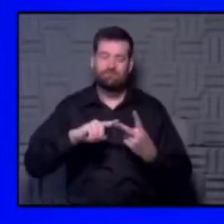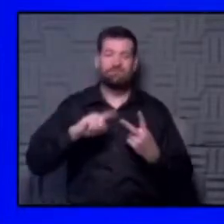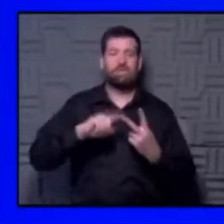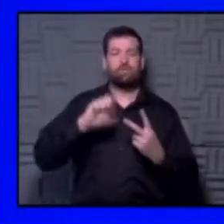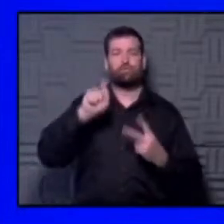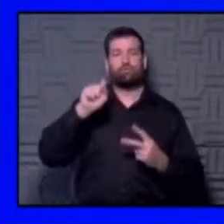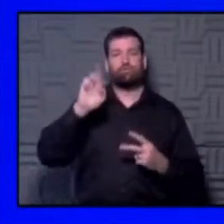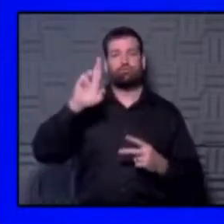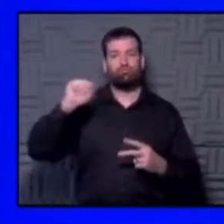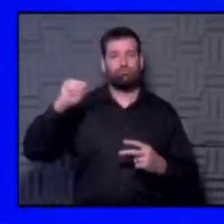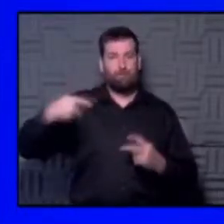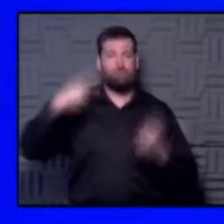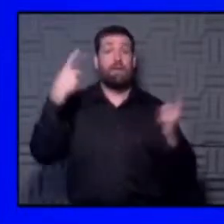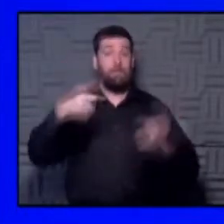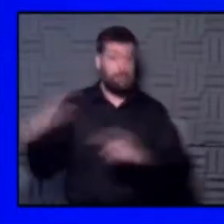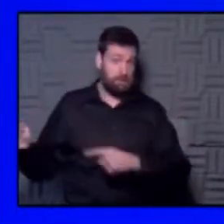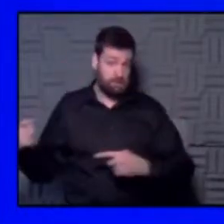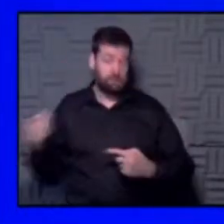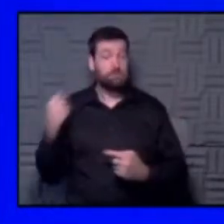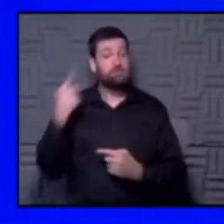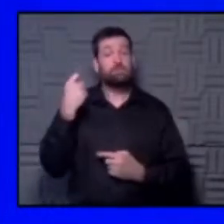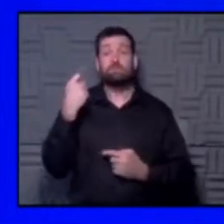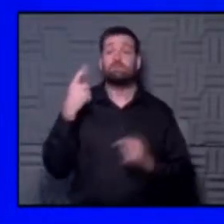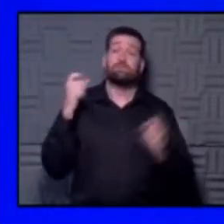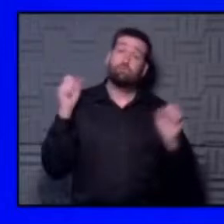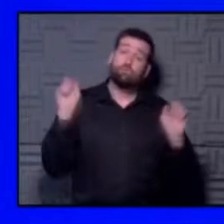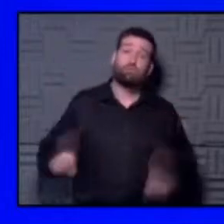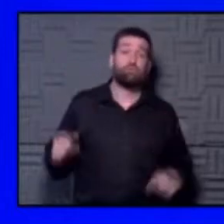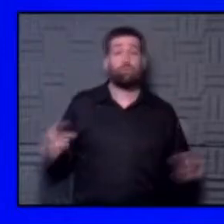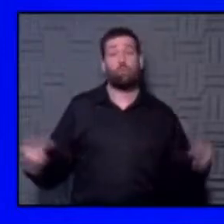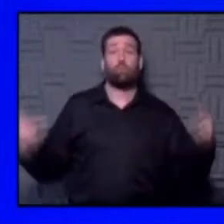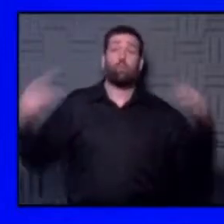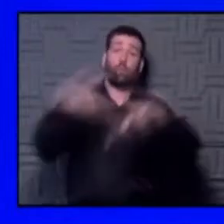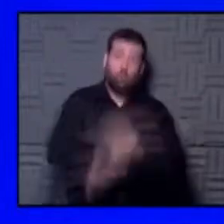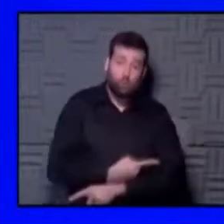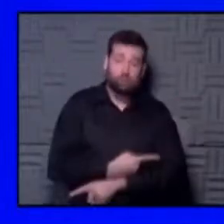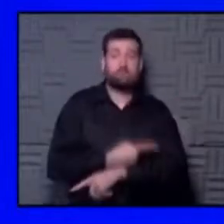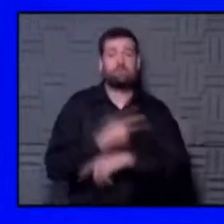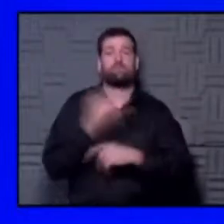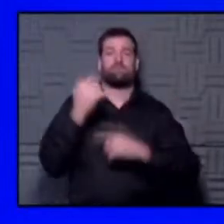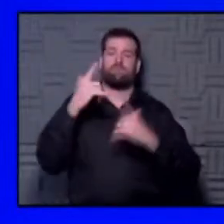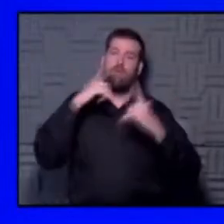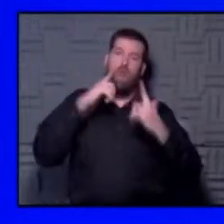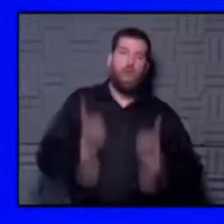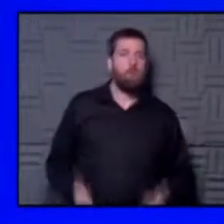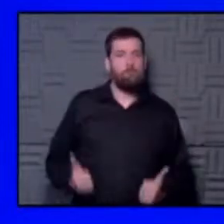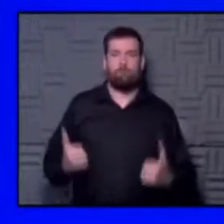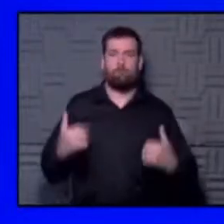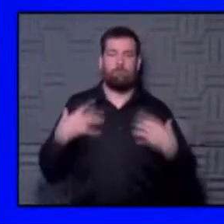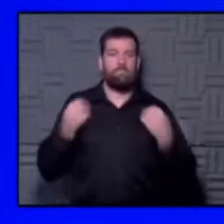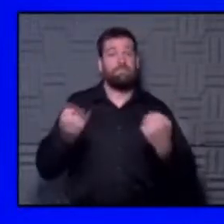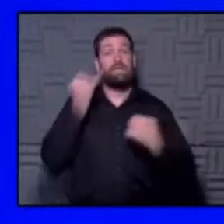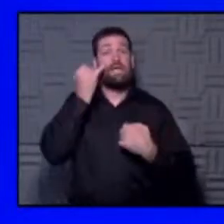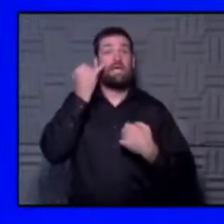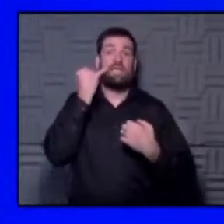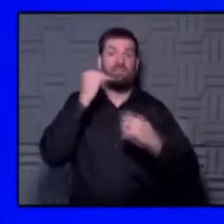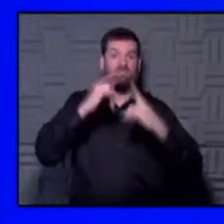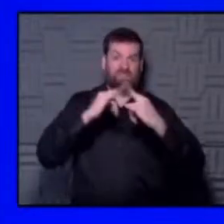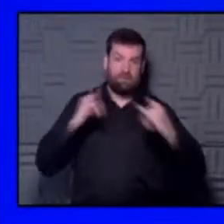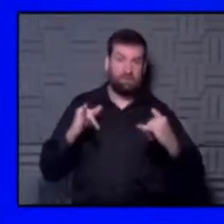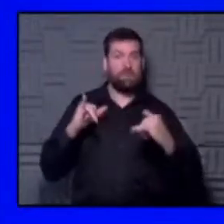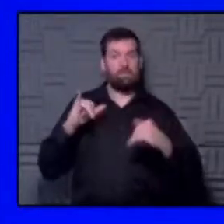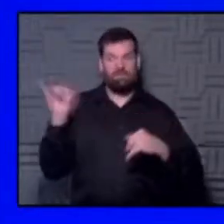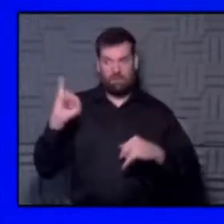So it is vitally important, and it certainly could worsen your prognosis if you do get a co-infection, especially with those